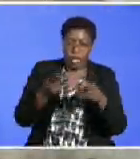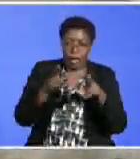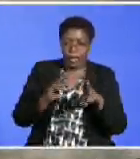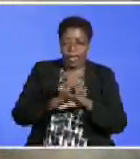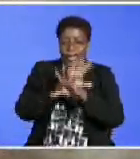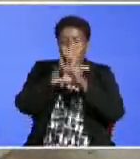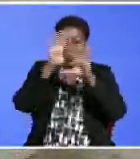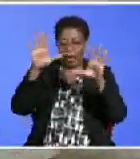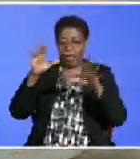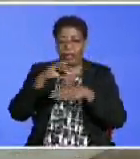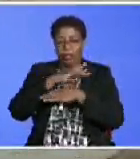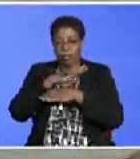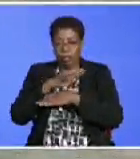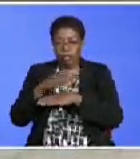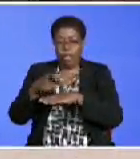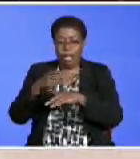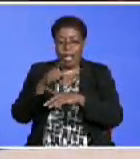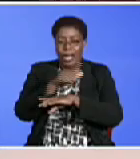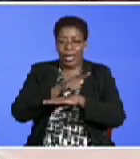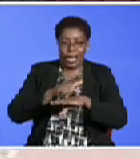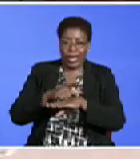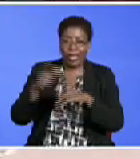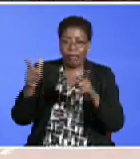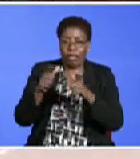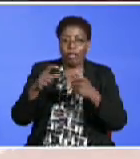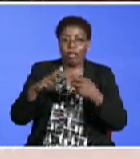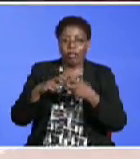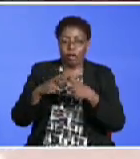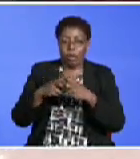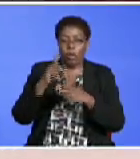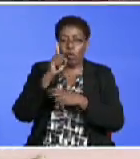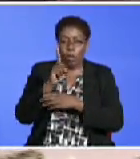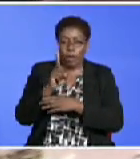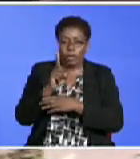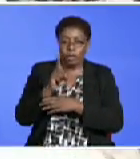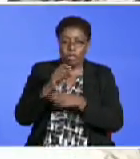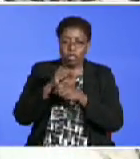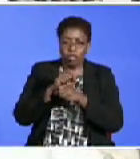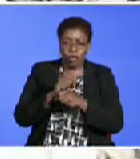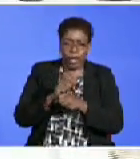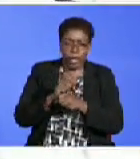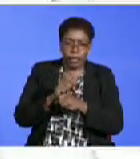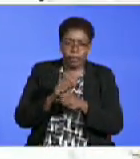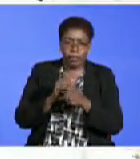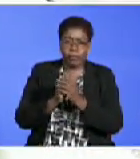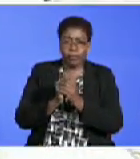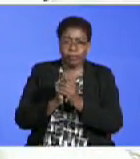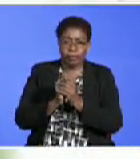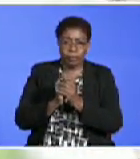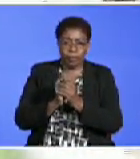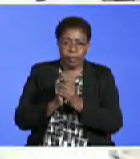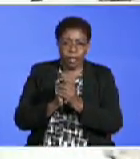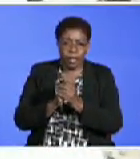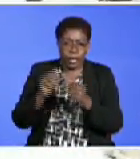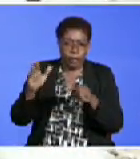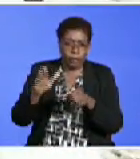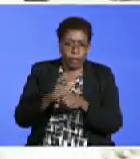clearing the debris-strewn land comes with its challenges, one of them being the terrain. They backfilled the mud